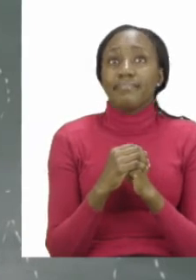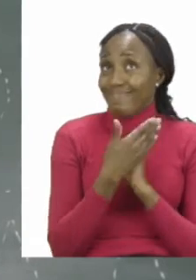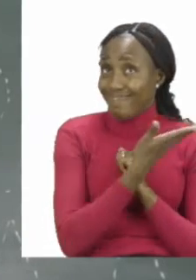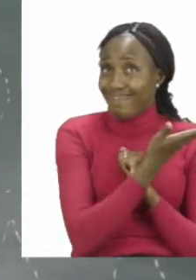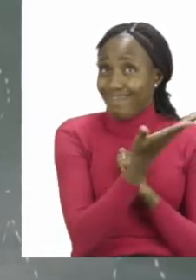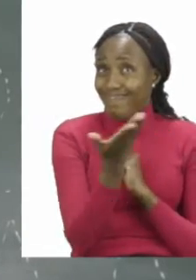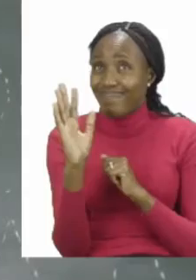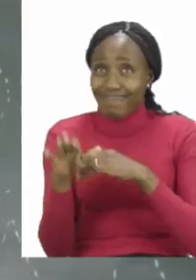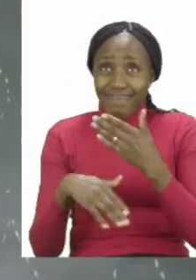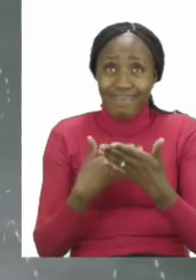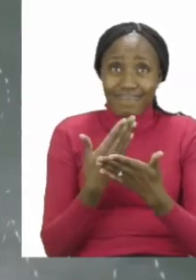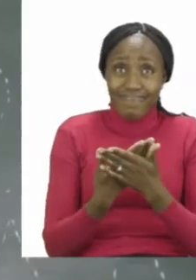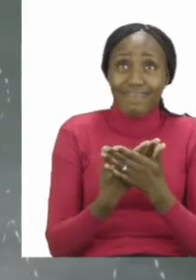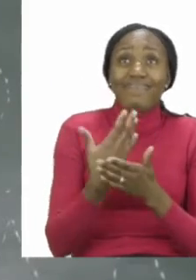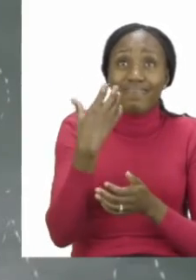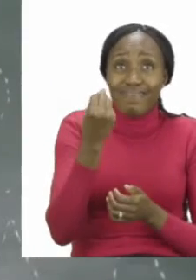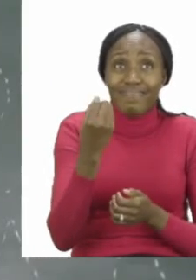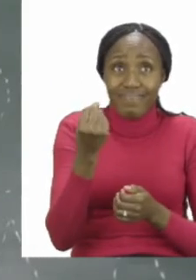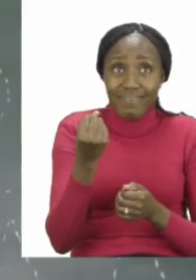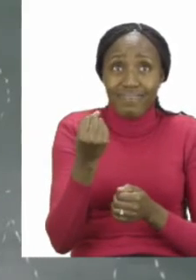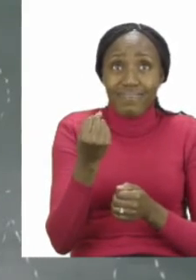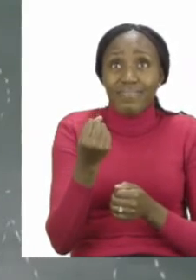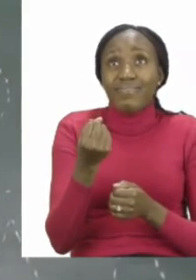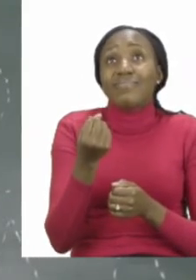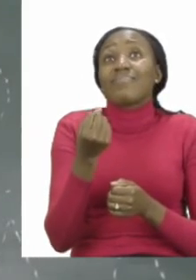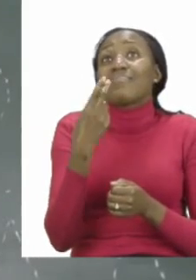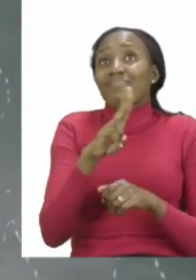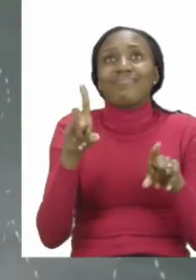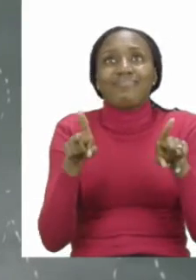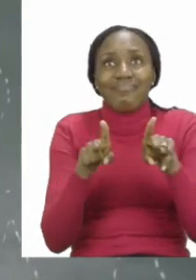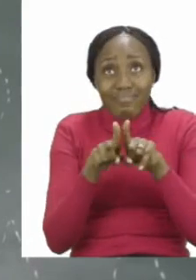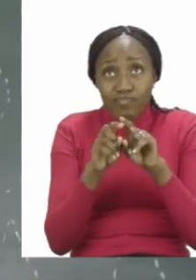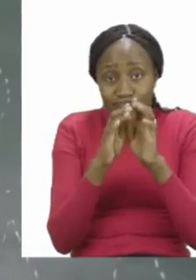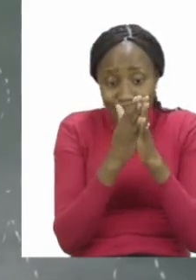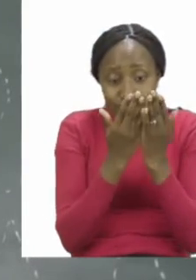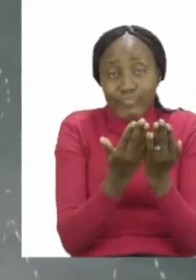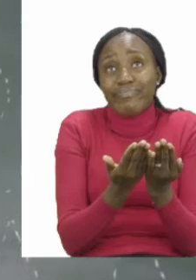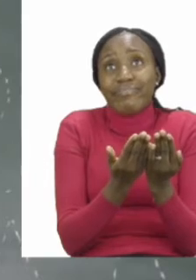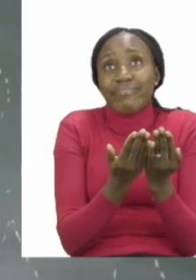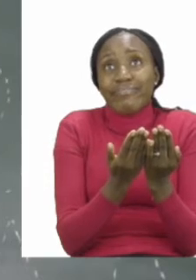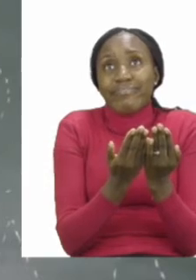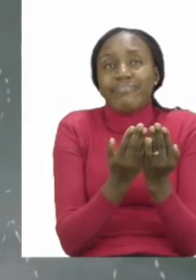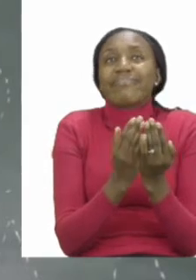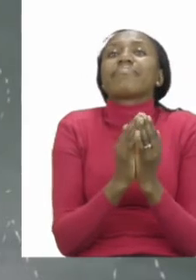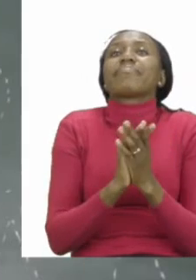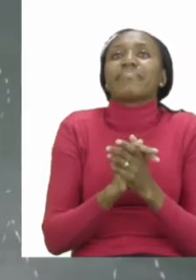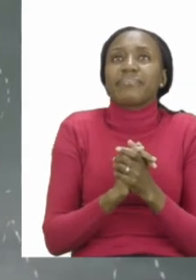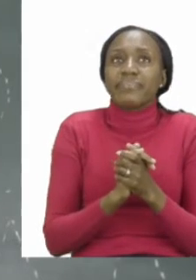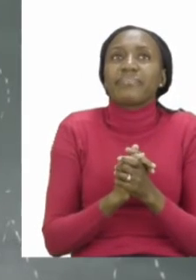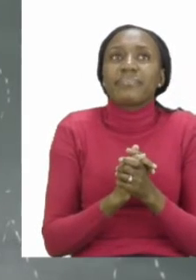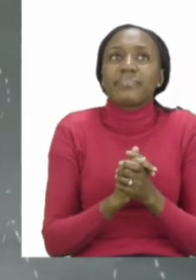that I have on the board are not the same pictures that you have in your